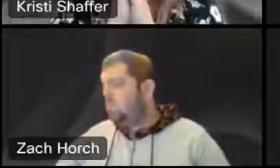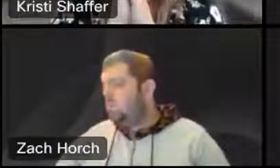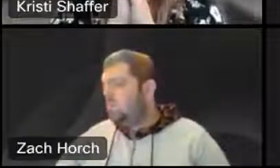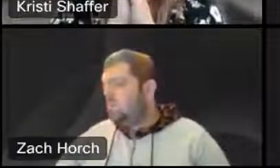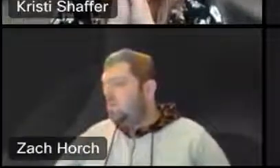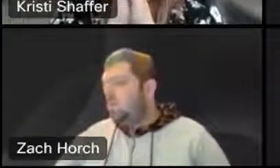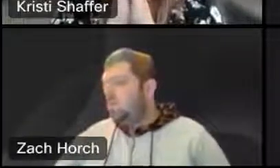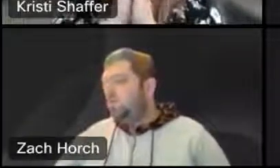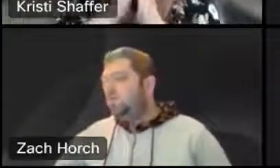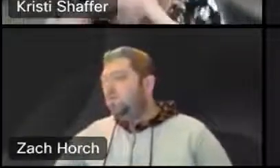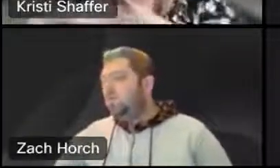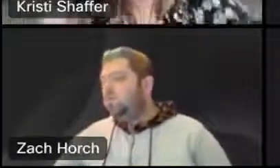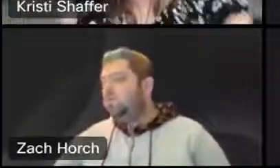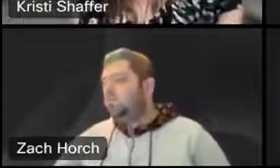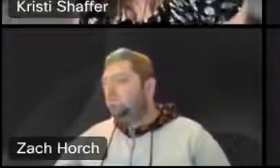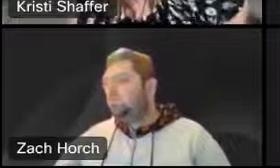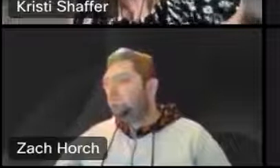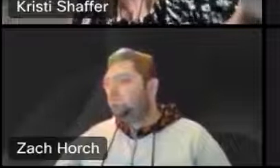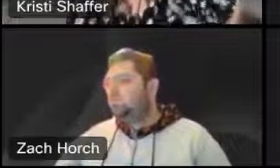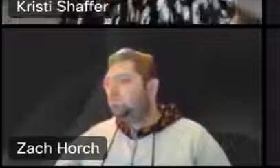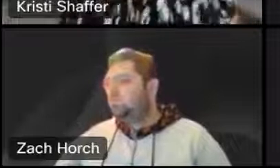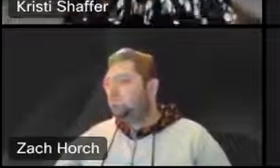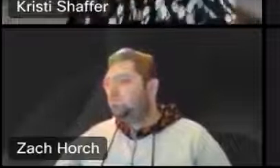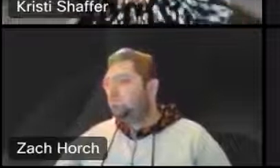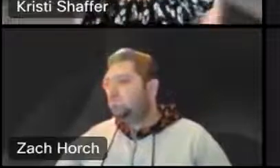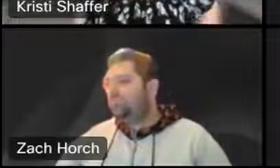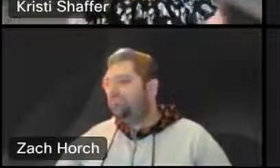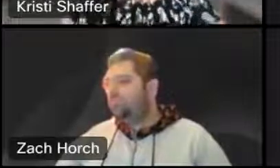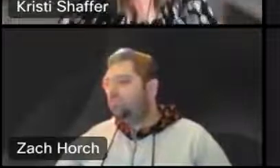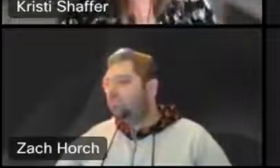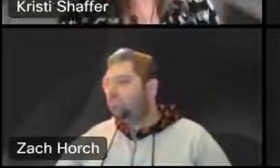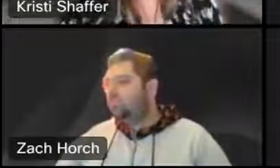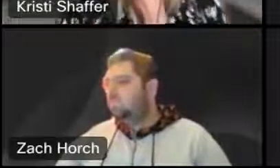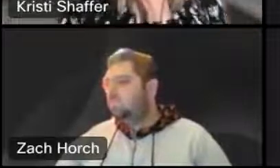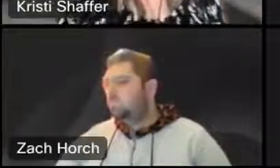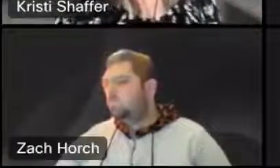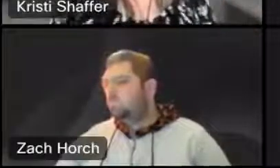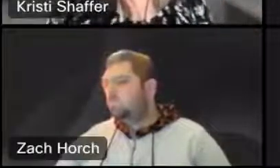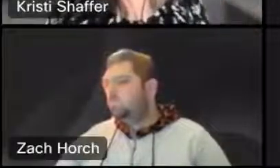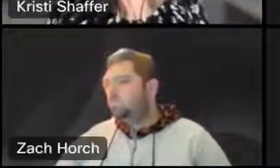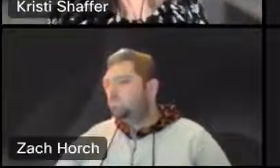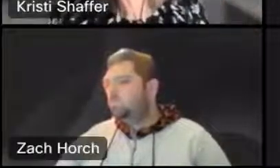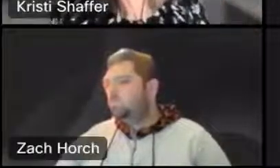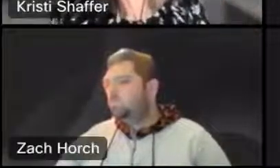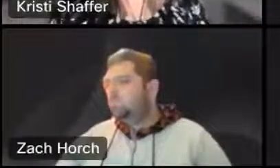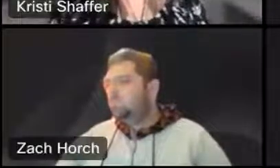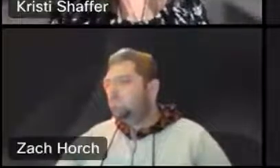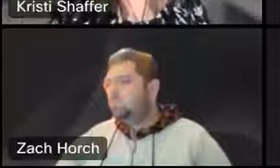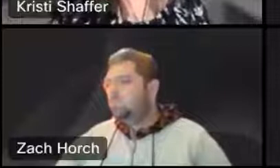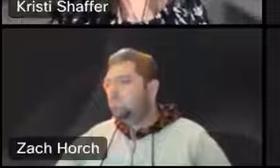them. With MedStar closing, we have identified